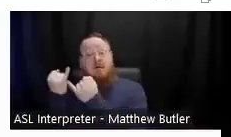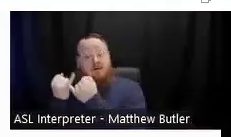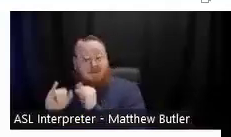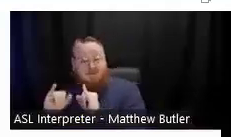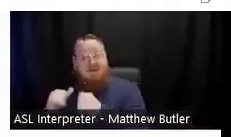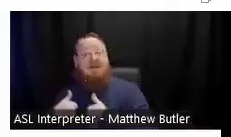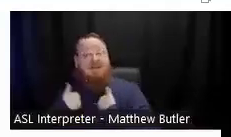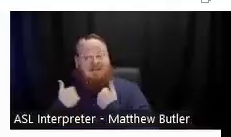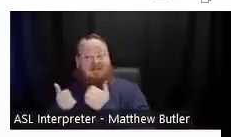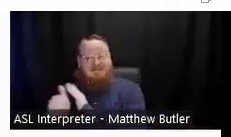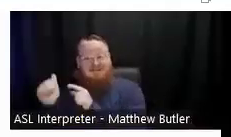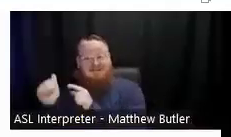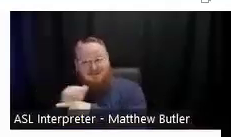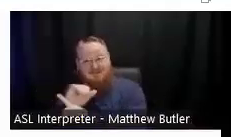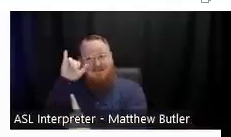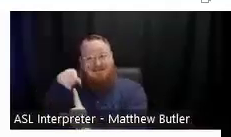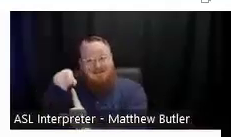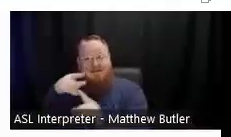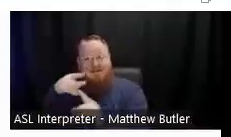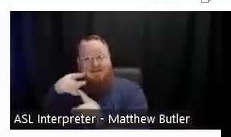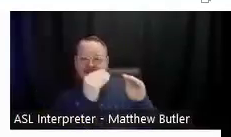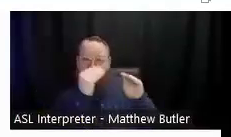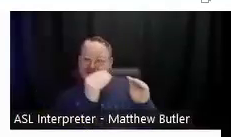teaching those skills. Next slide.